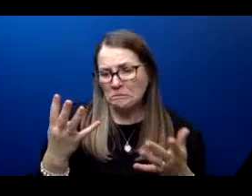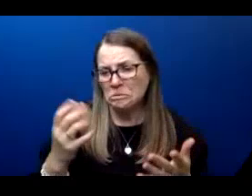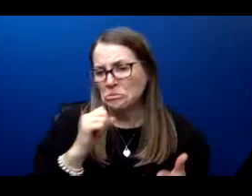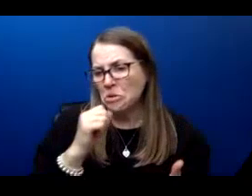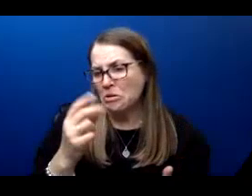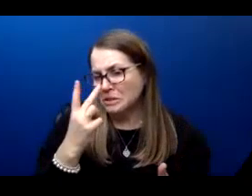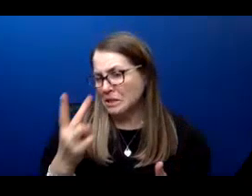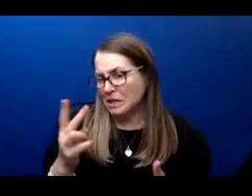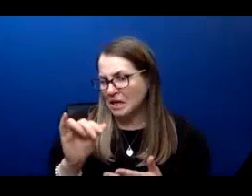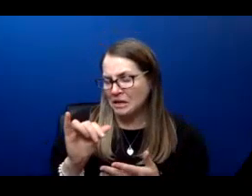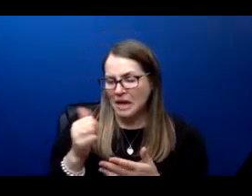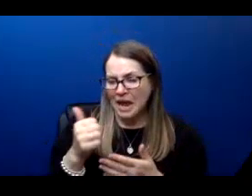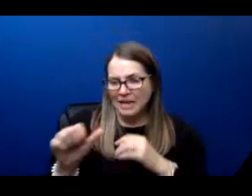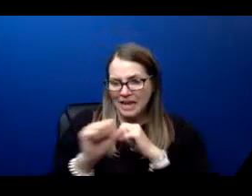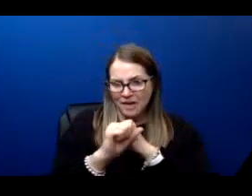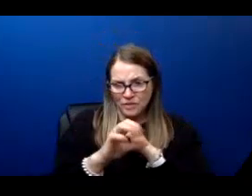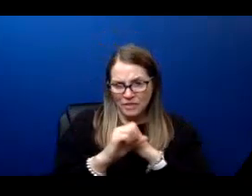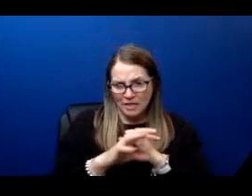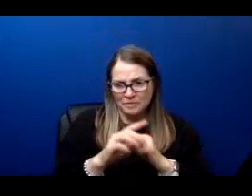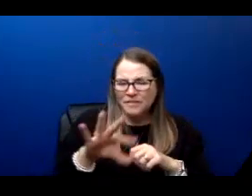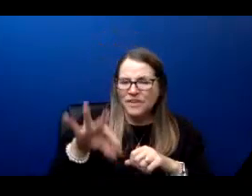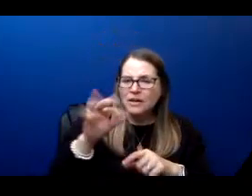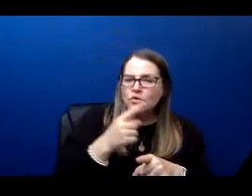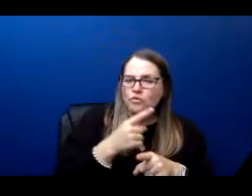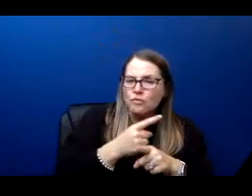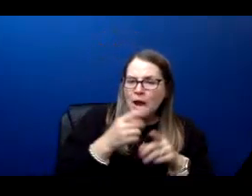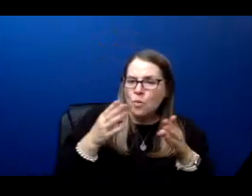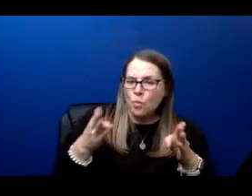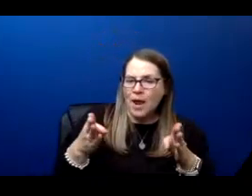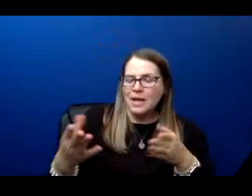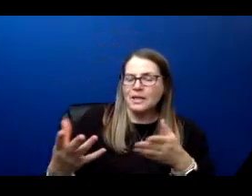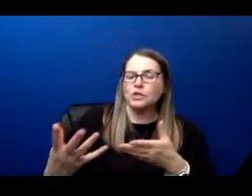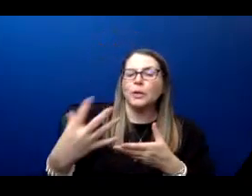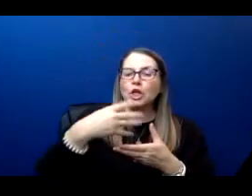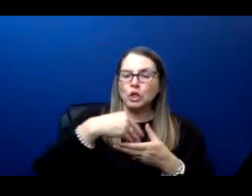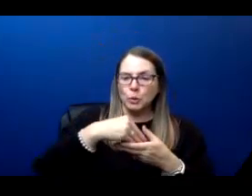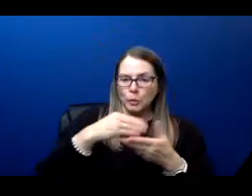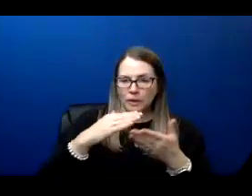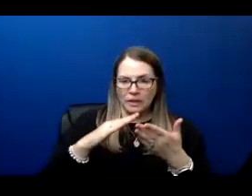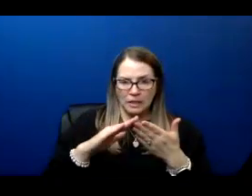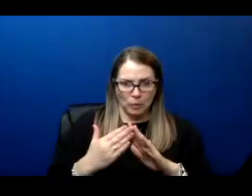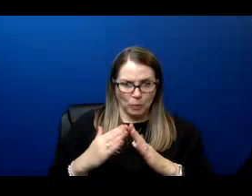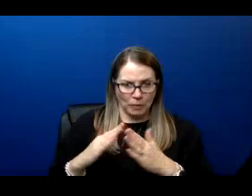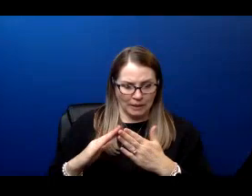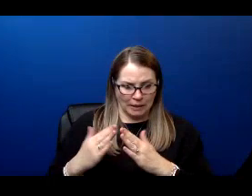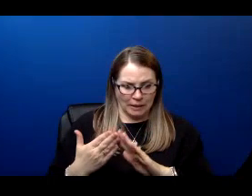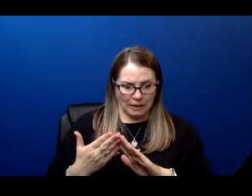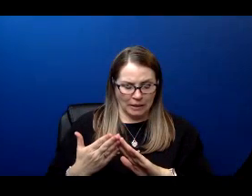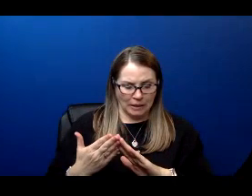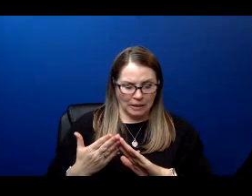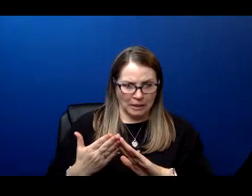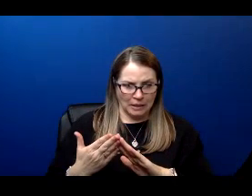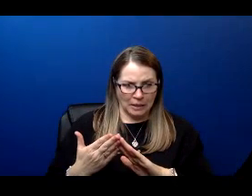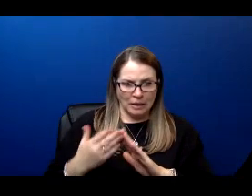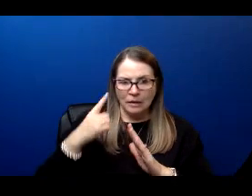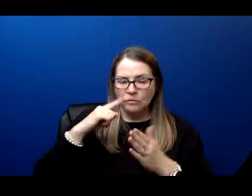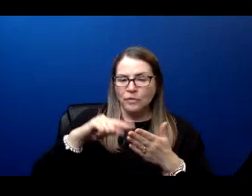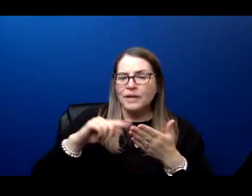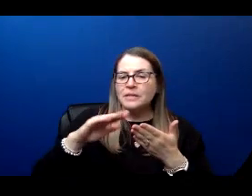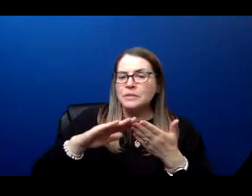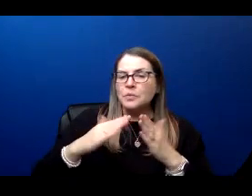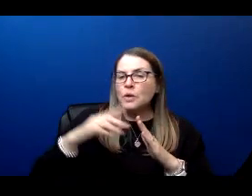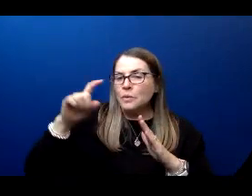So finding, the right way to engage the community, I think is important, especially for this community. We need to